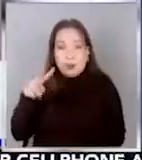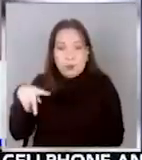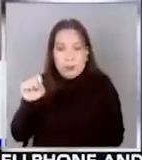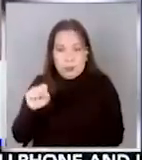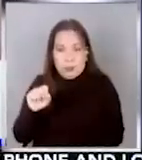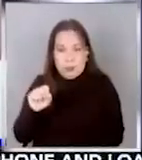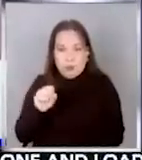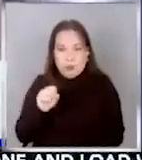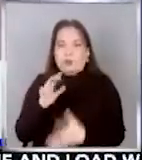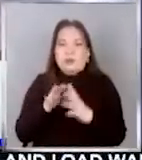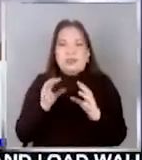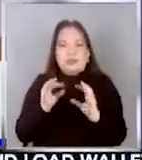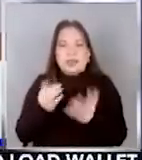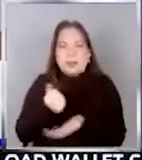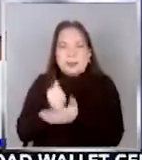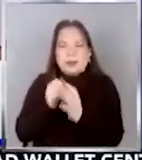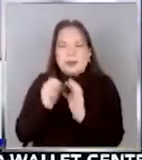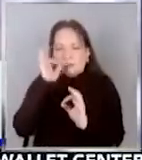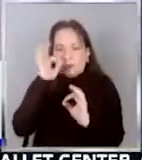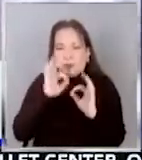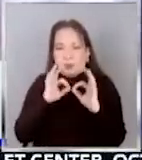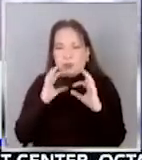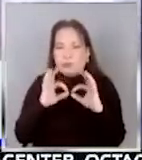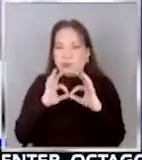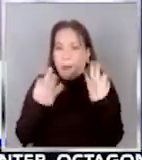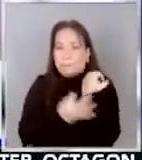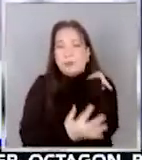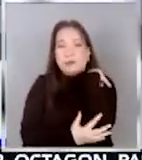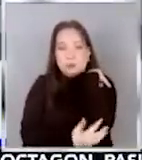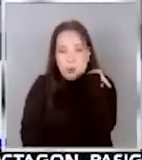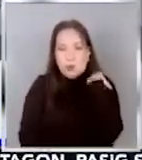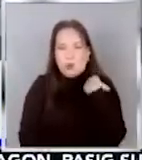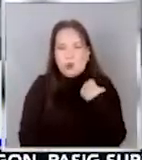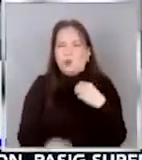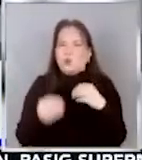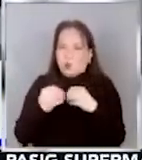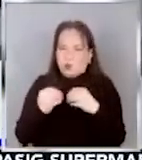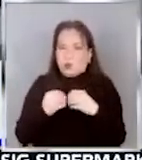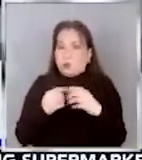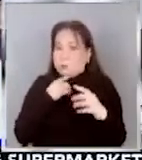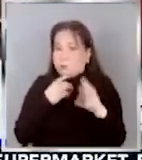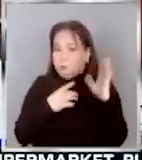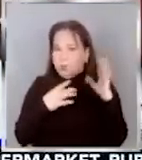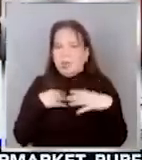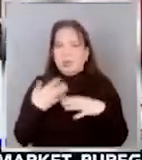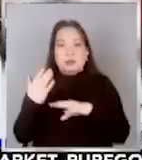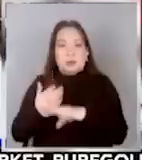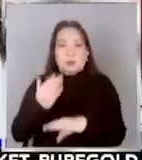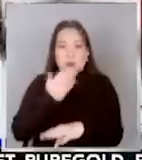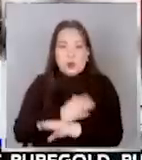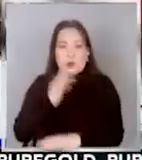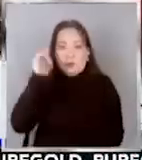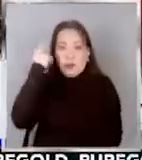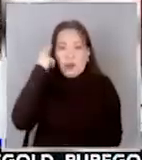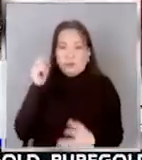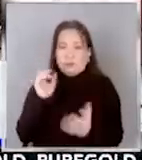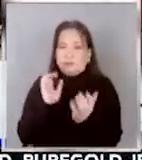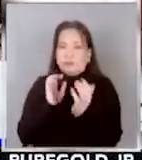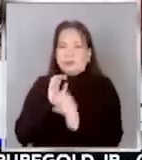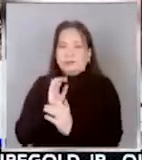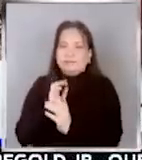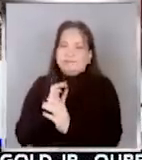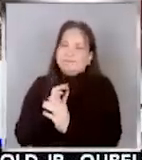Continue calibrating the Pantawid Pamilyang Pilipino Program and strengthening the government's social protection